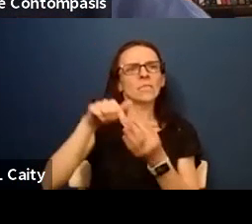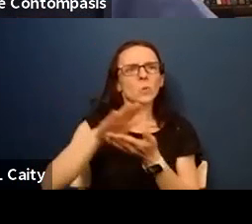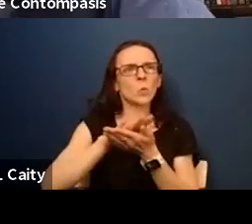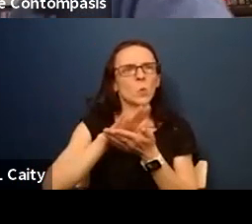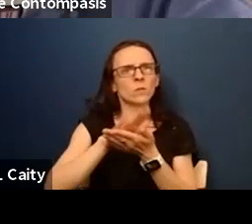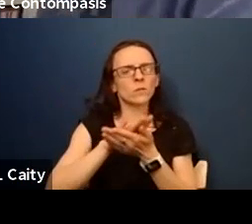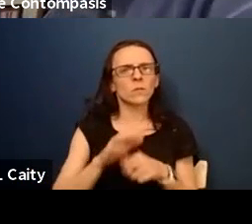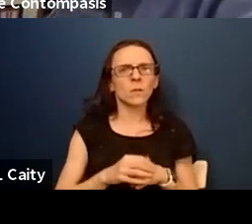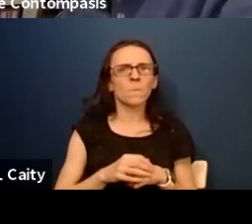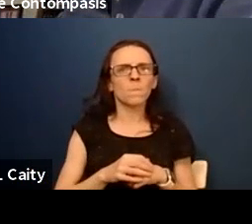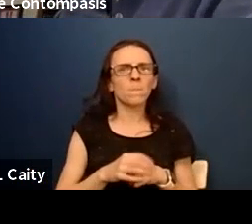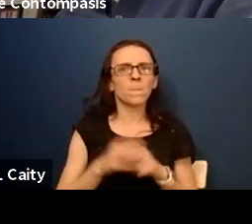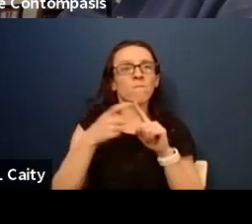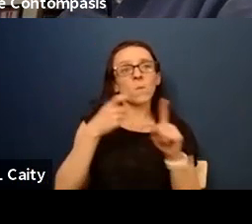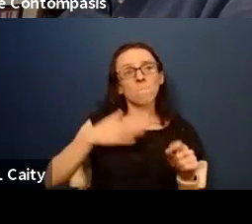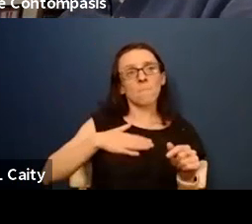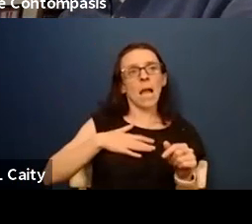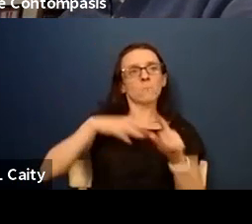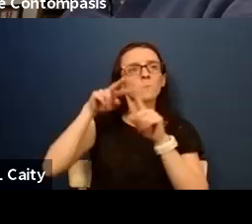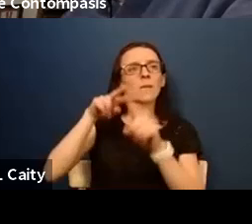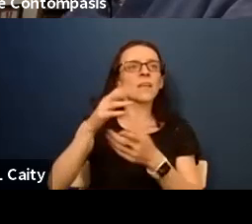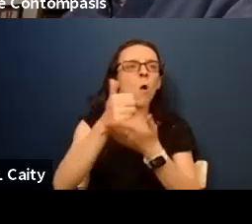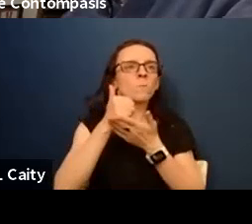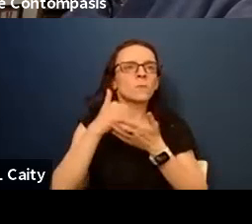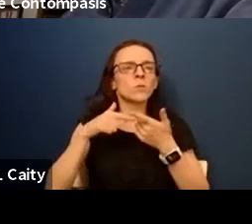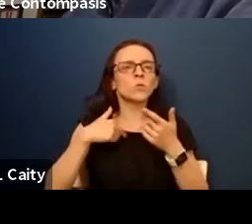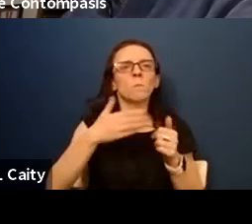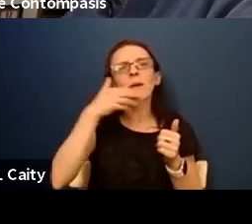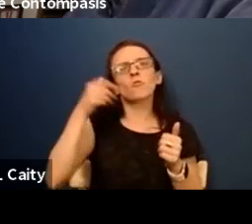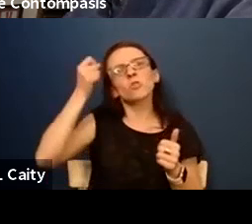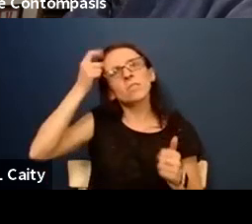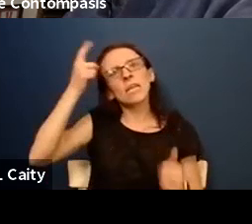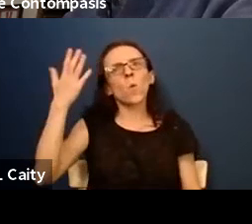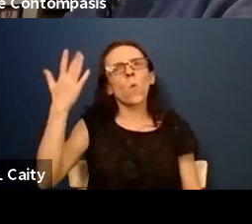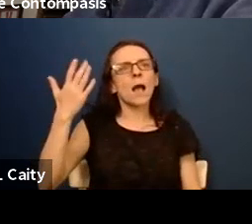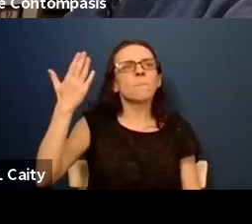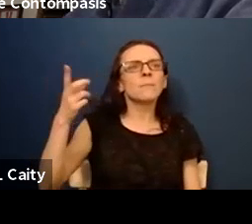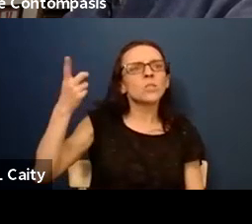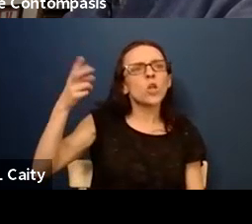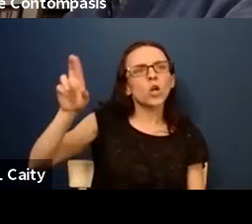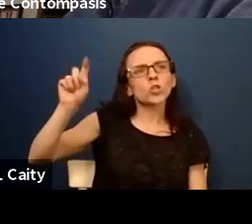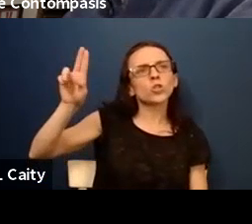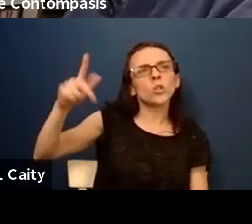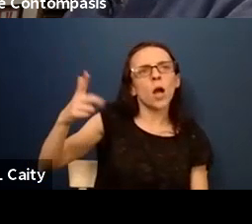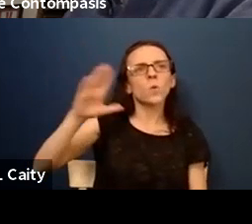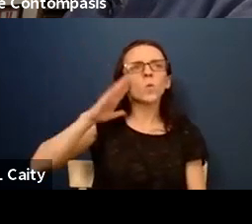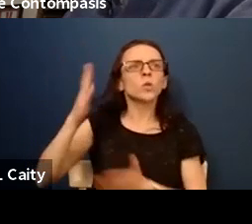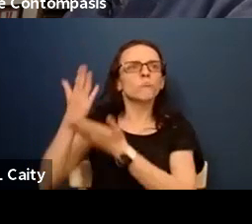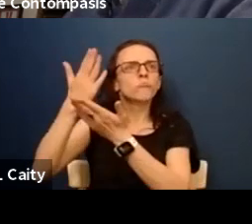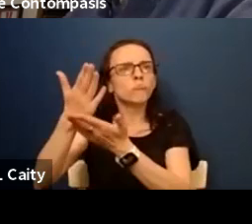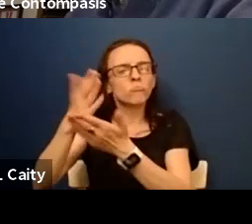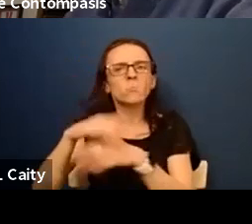my perspective, it helps me to better understand why Dr. Tung may present a particular